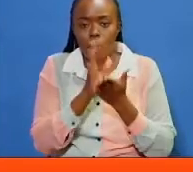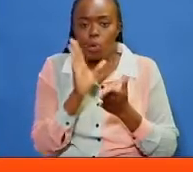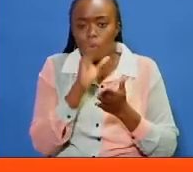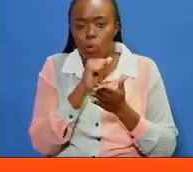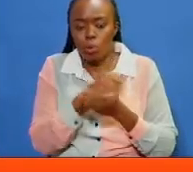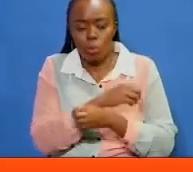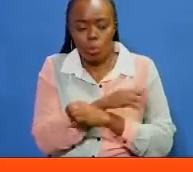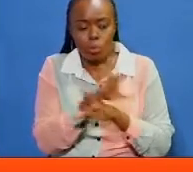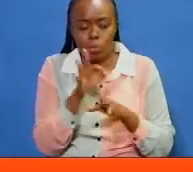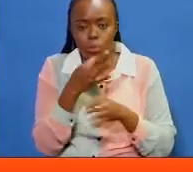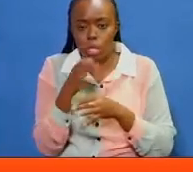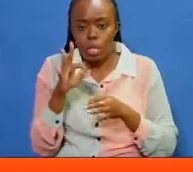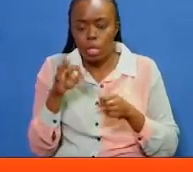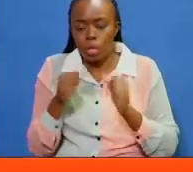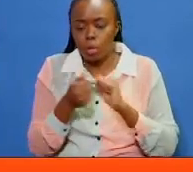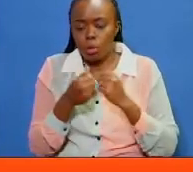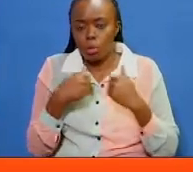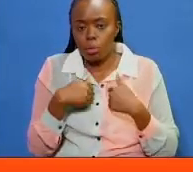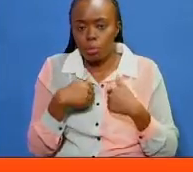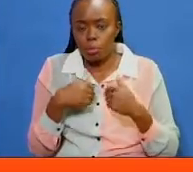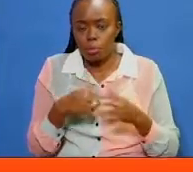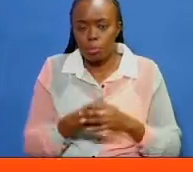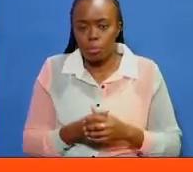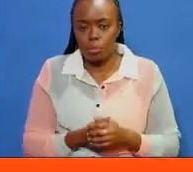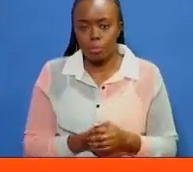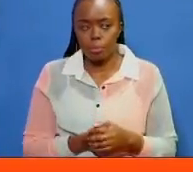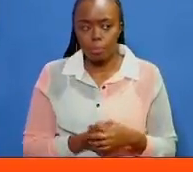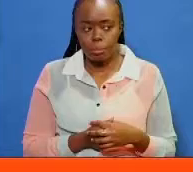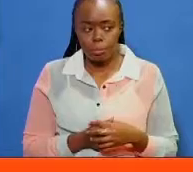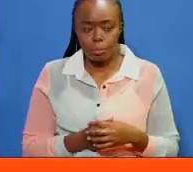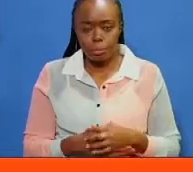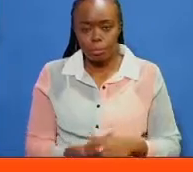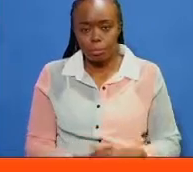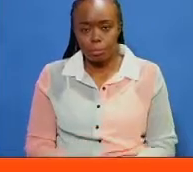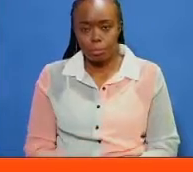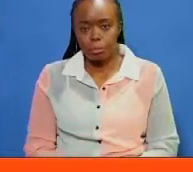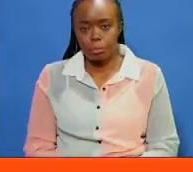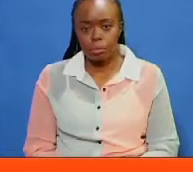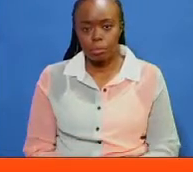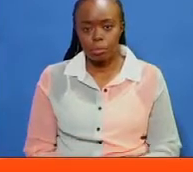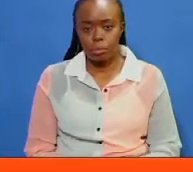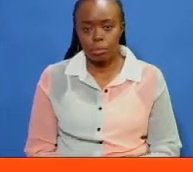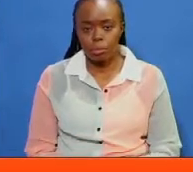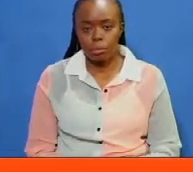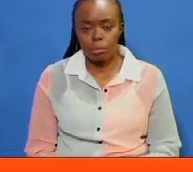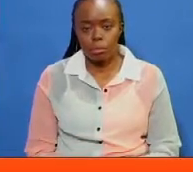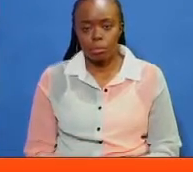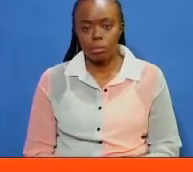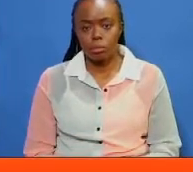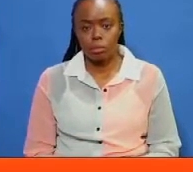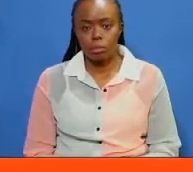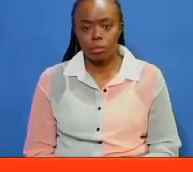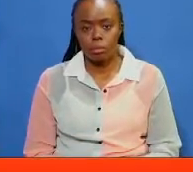spread of COVID-19. Isabel Mwangi, KUTV.